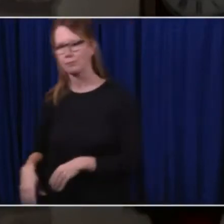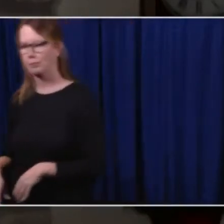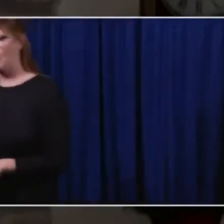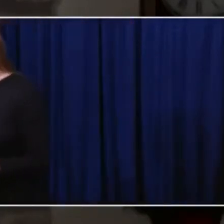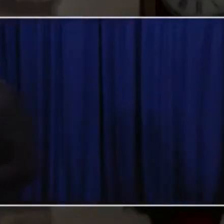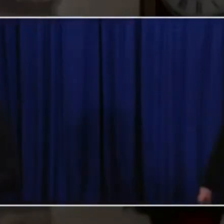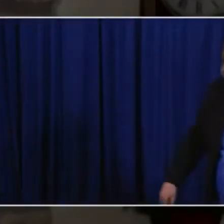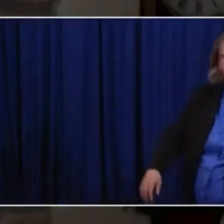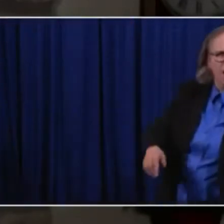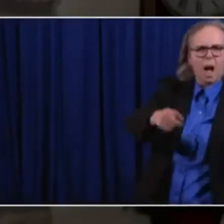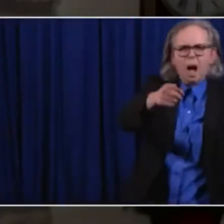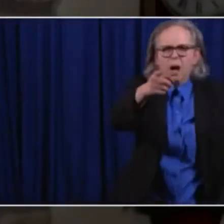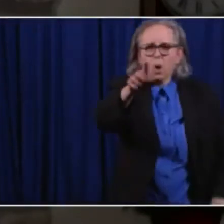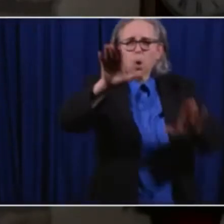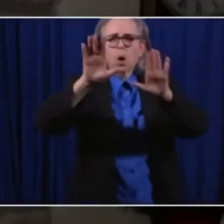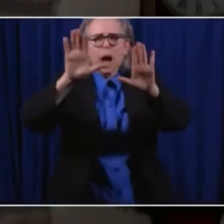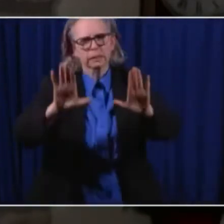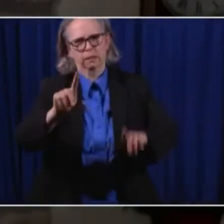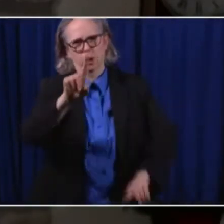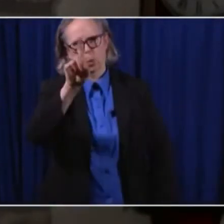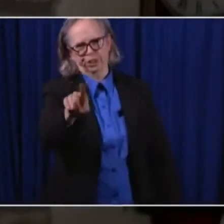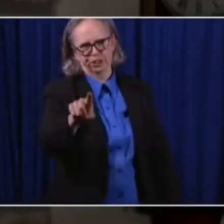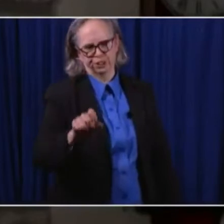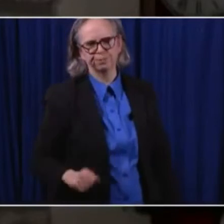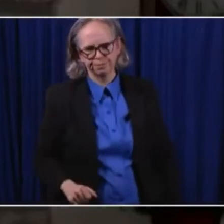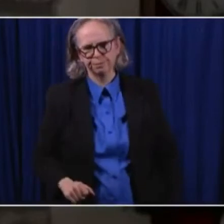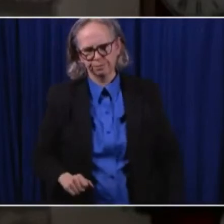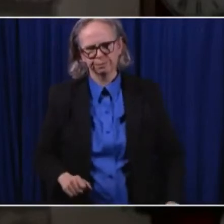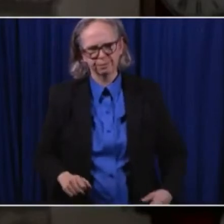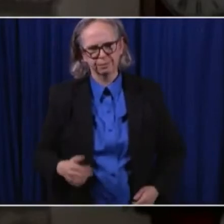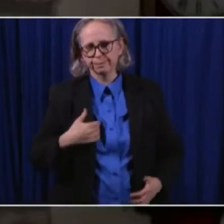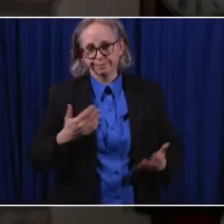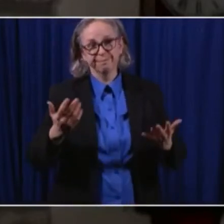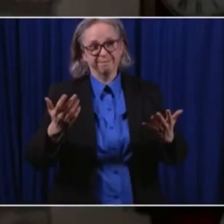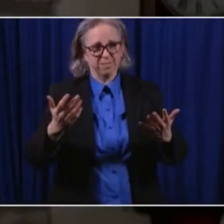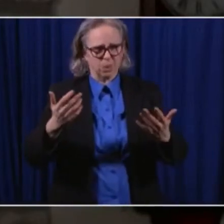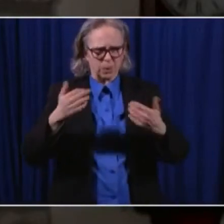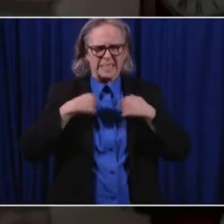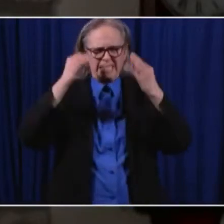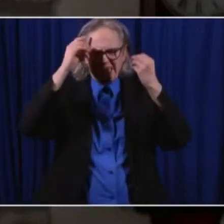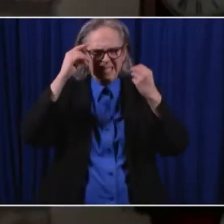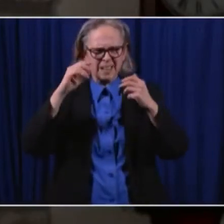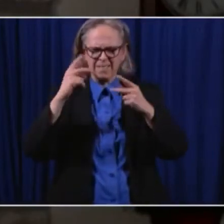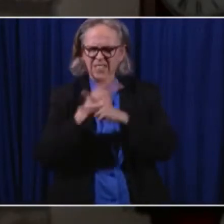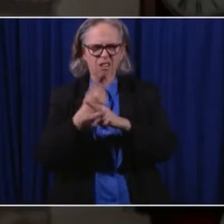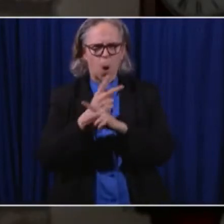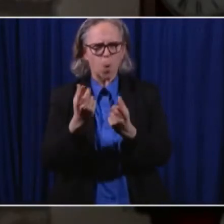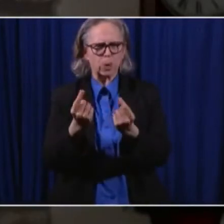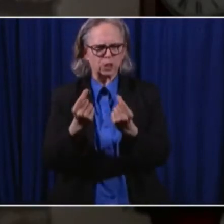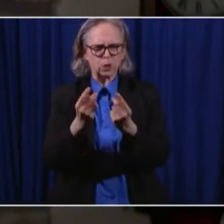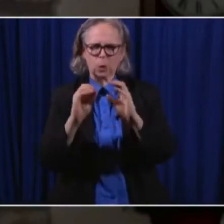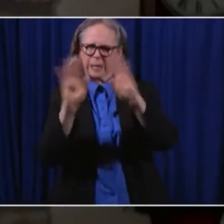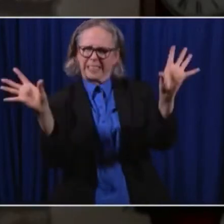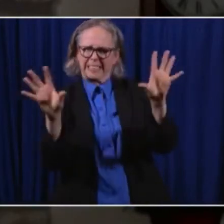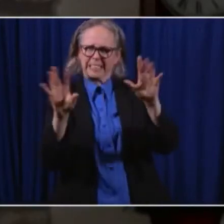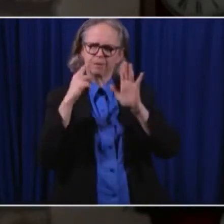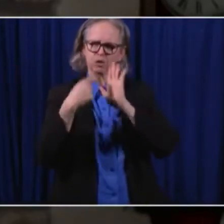and that's something, frankly, we've grappled with and talked about, and it's something I pointed out to our